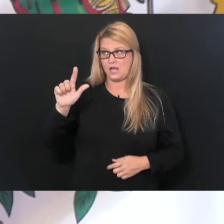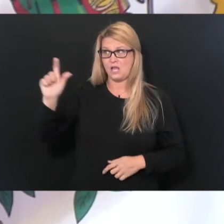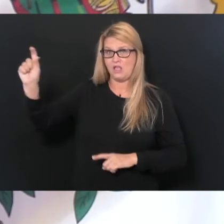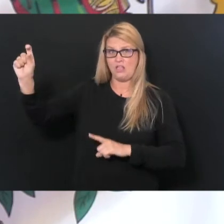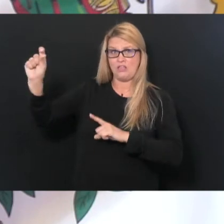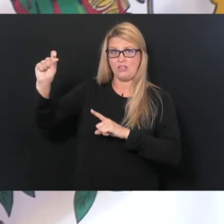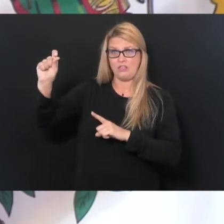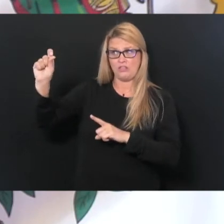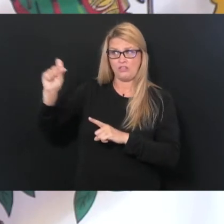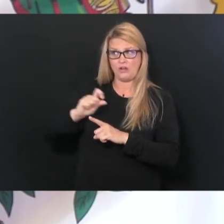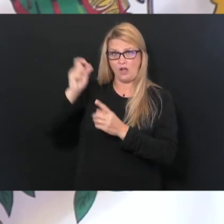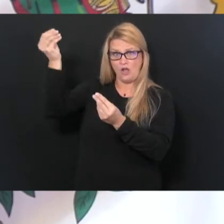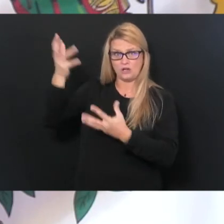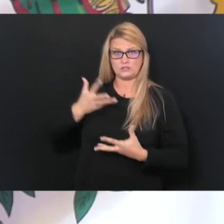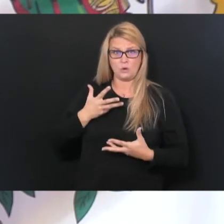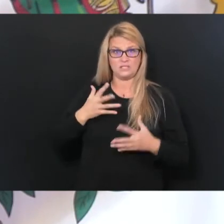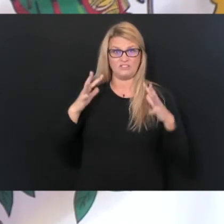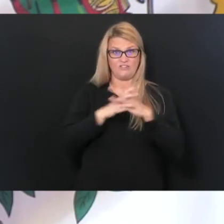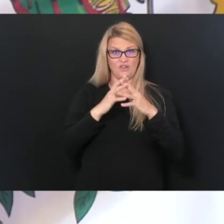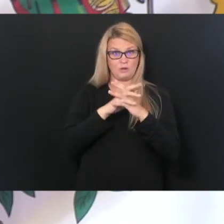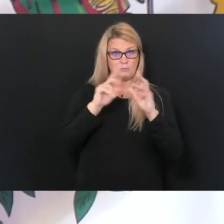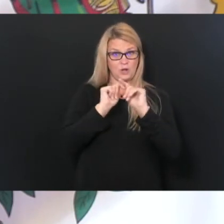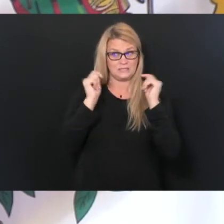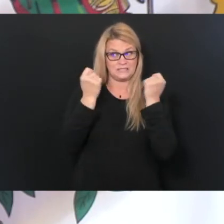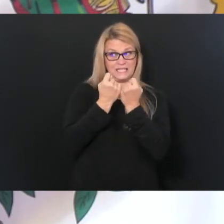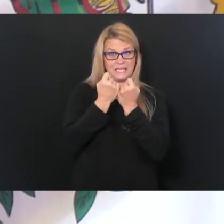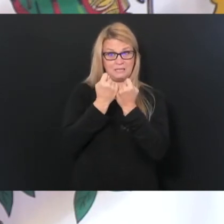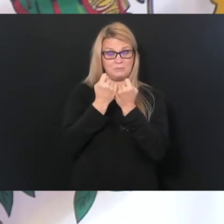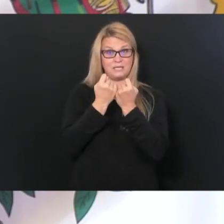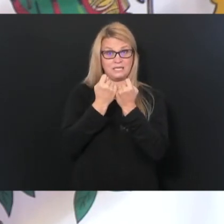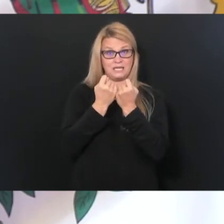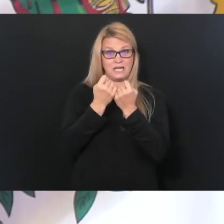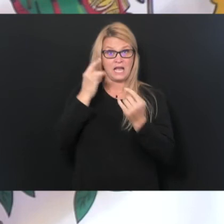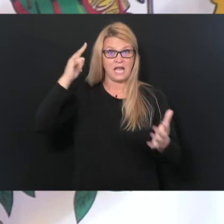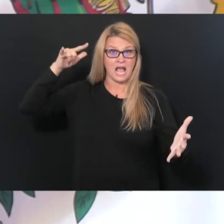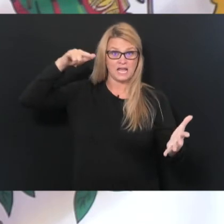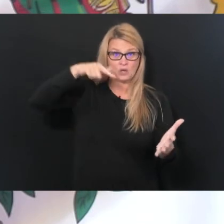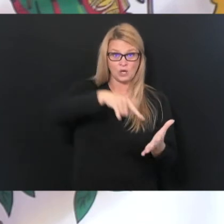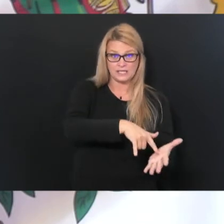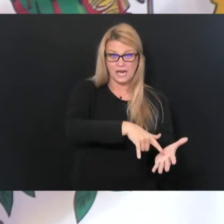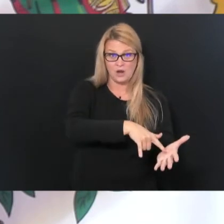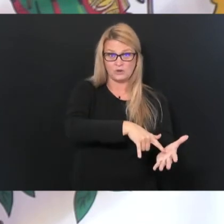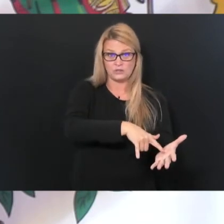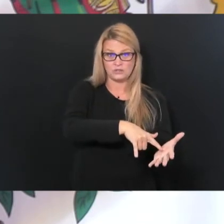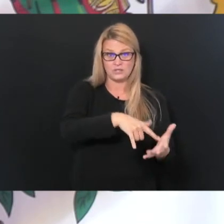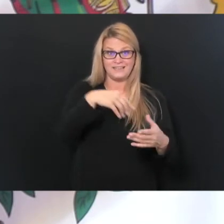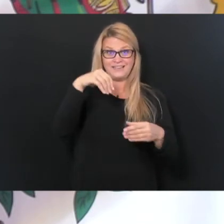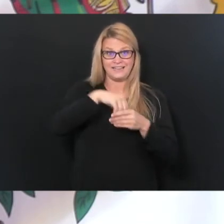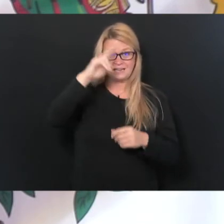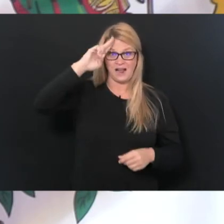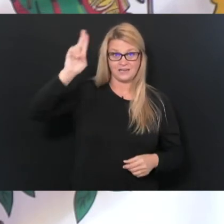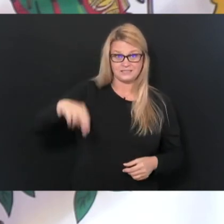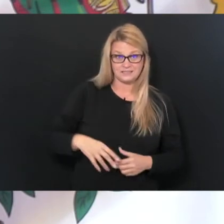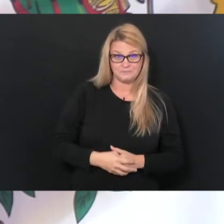our football team and a lot of great people with it had gone down right outside of the airport in Huntington.